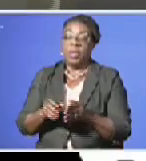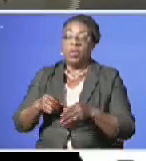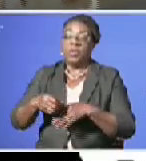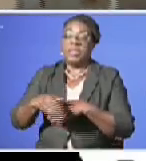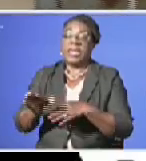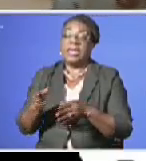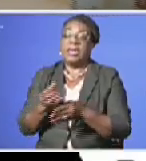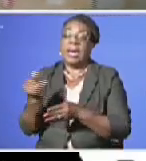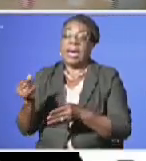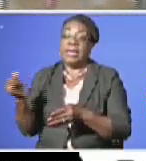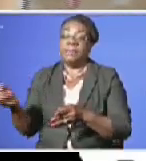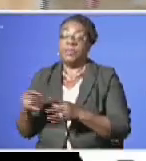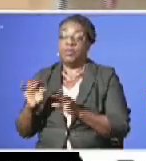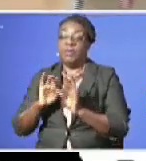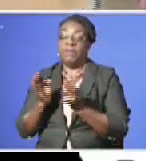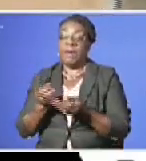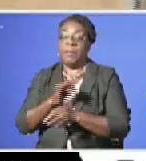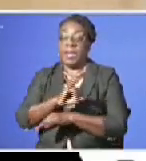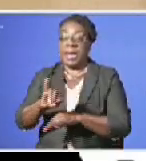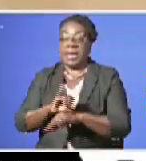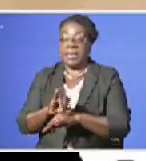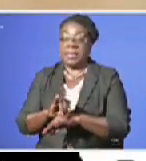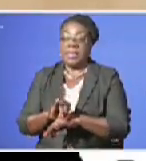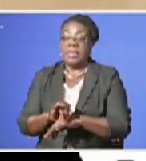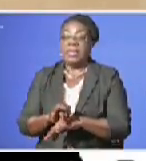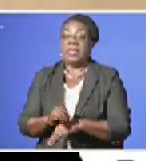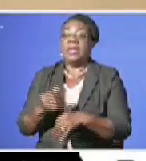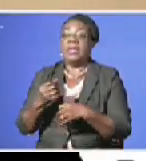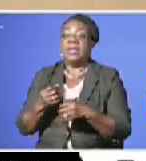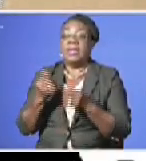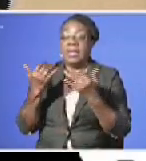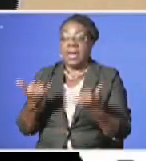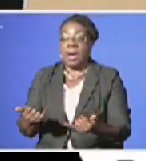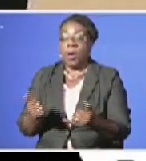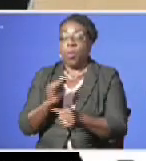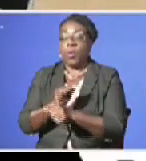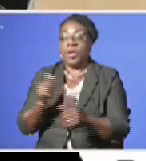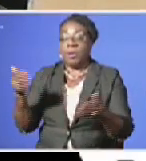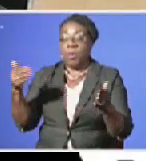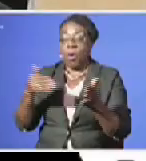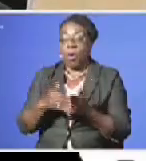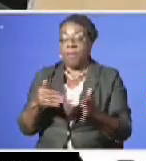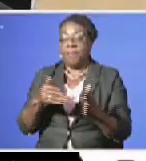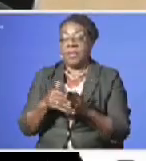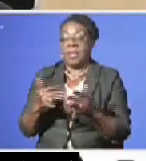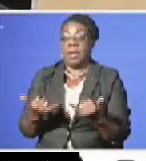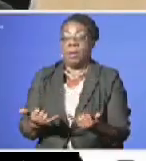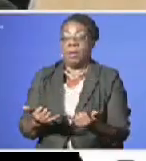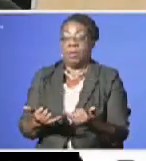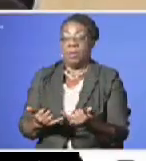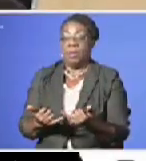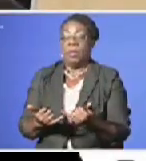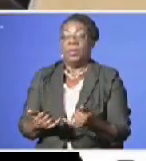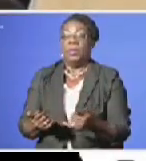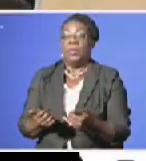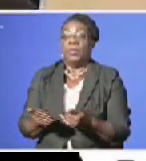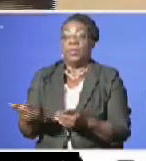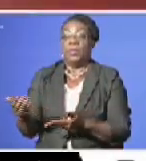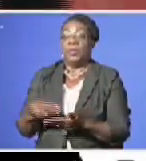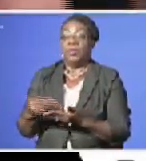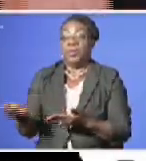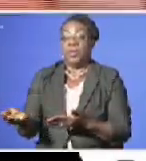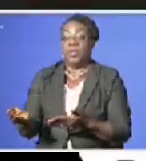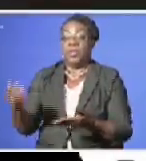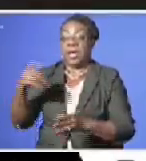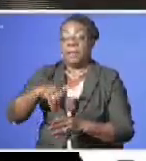Islands say they're relieved to make deliveries more frequently now. He appeals to individuals to purchase and package their items before coming to